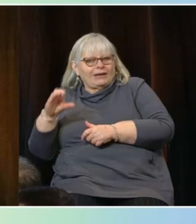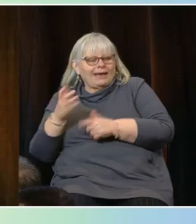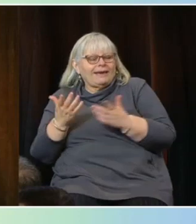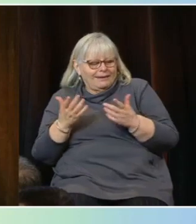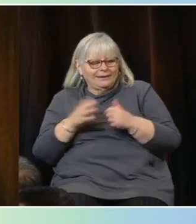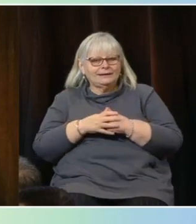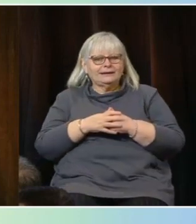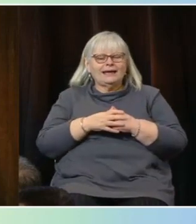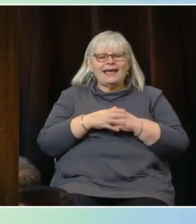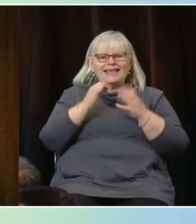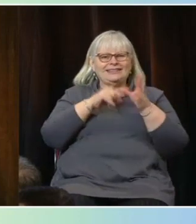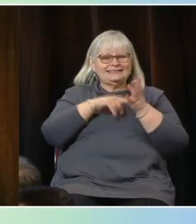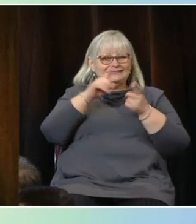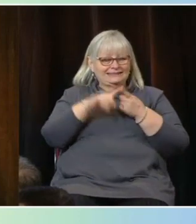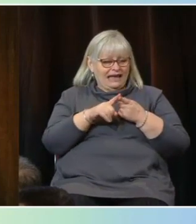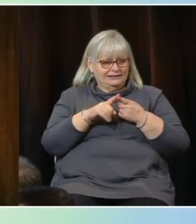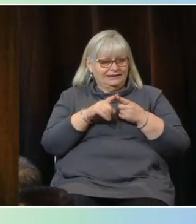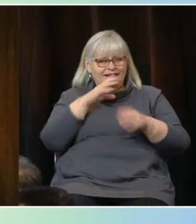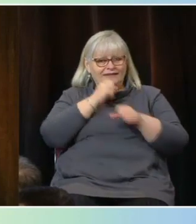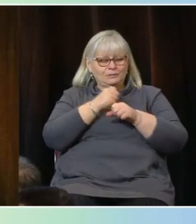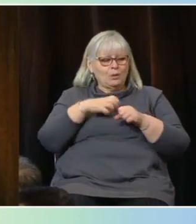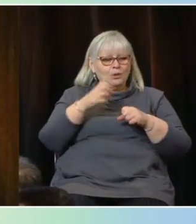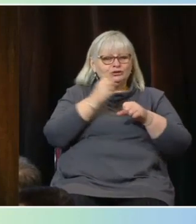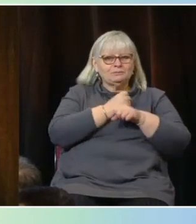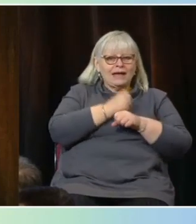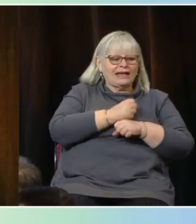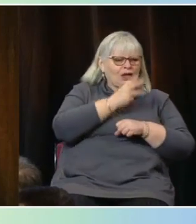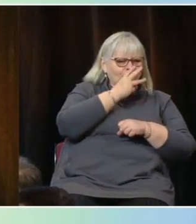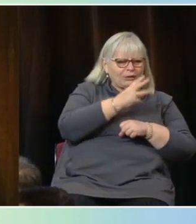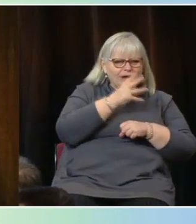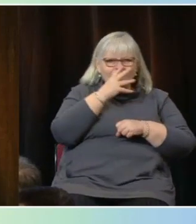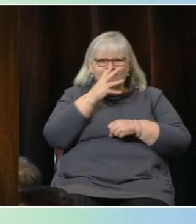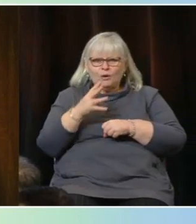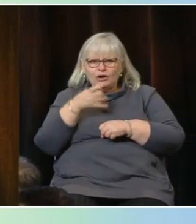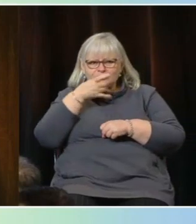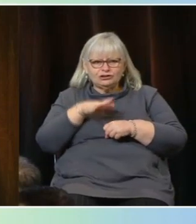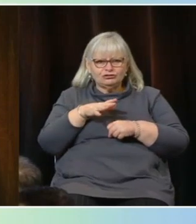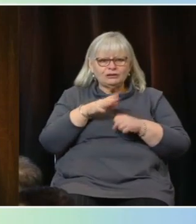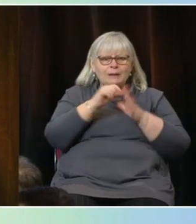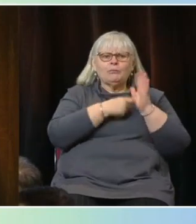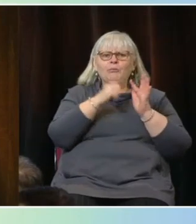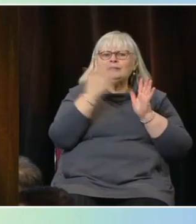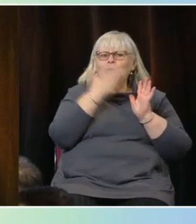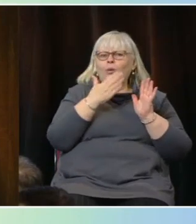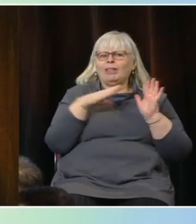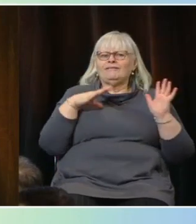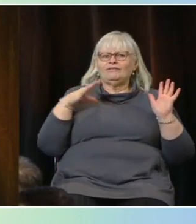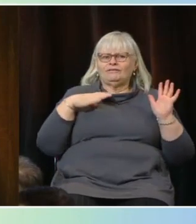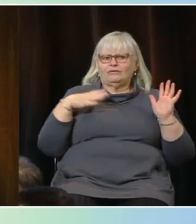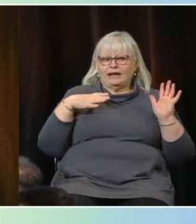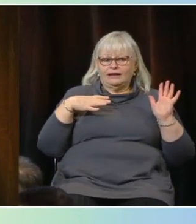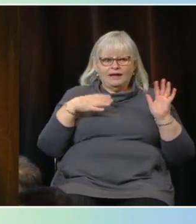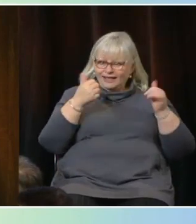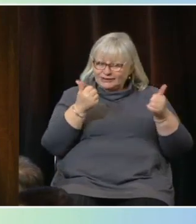state government moves to make kindergarten free for three and four-year-olds and check into tackle Child Care deserts are important for Early